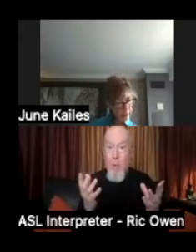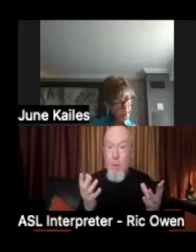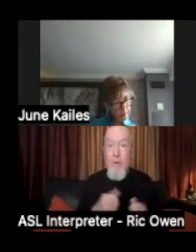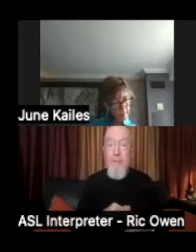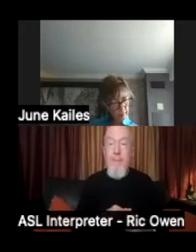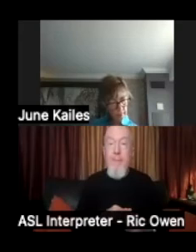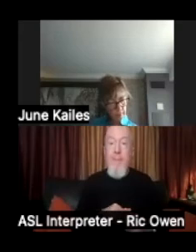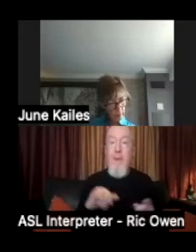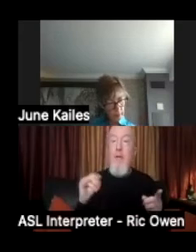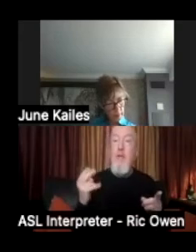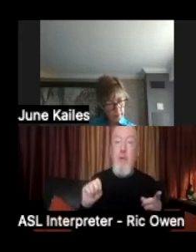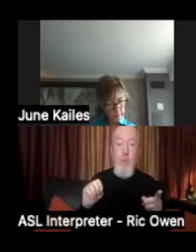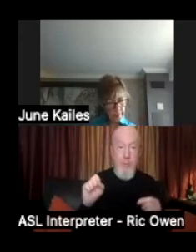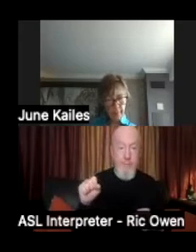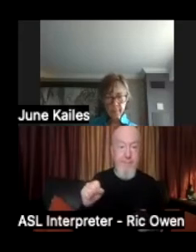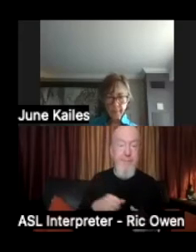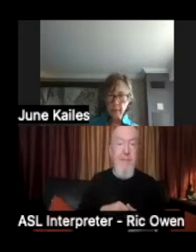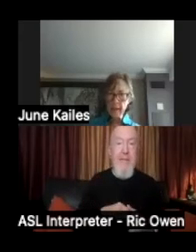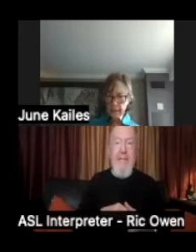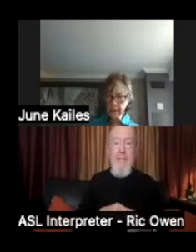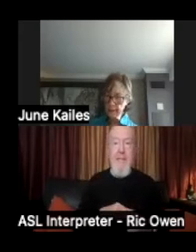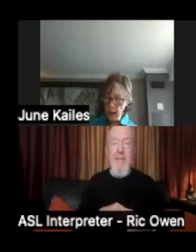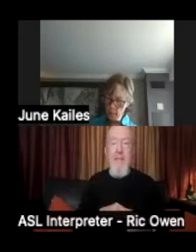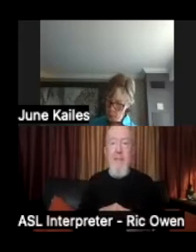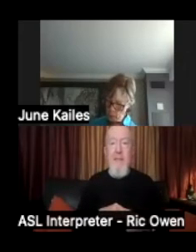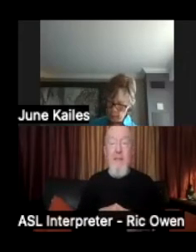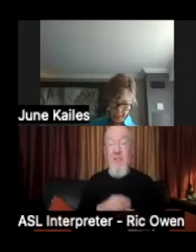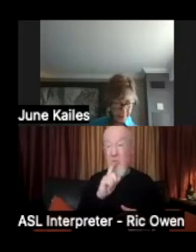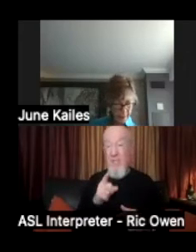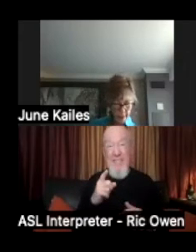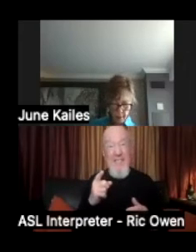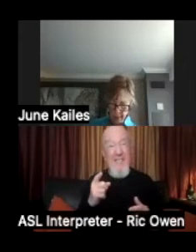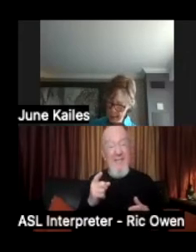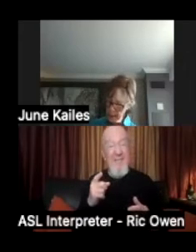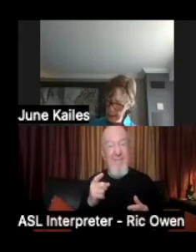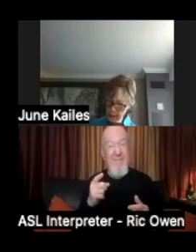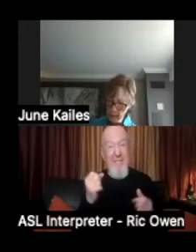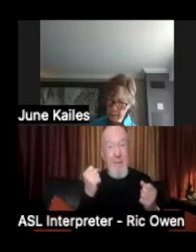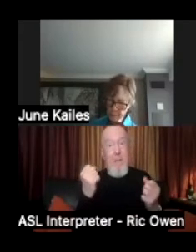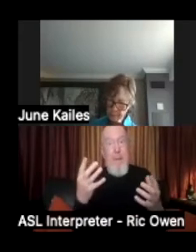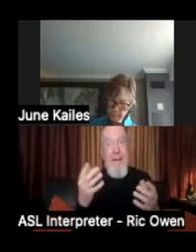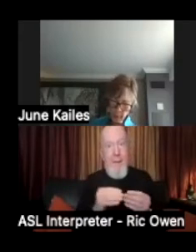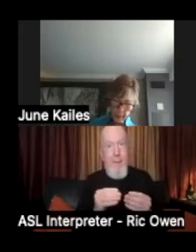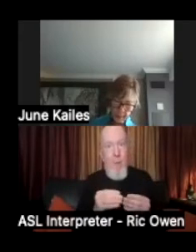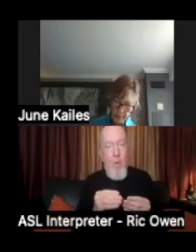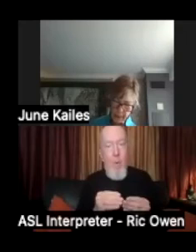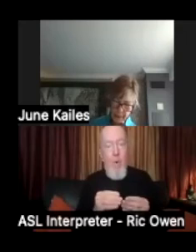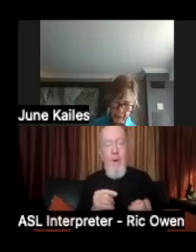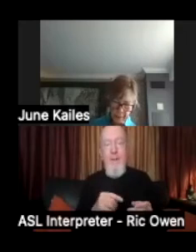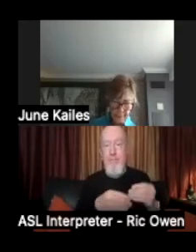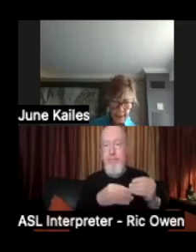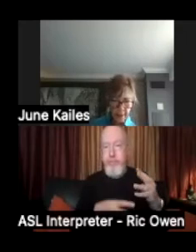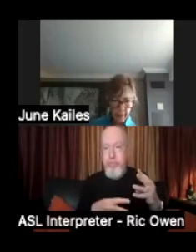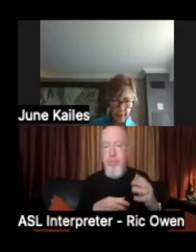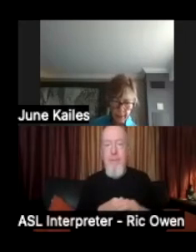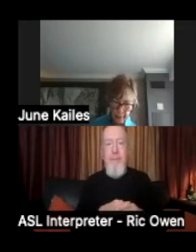Yeah, there are actually a lot more, and they are in the they're actually